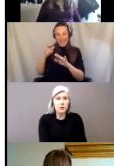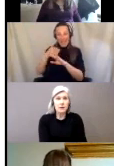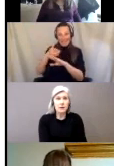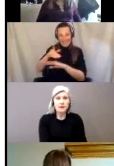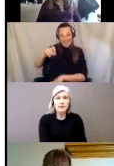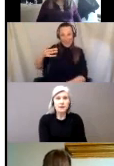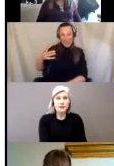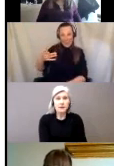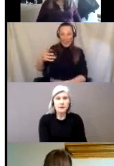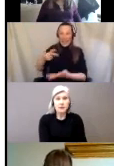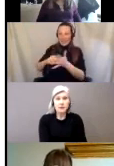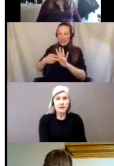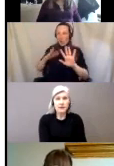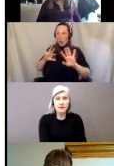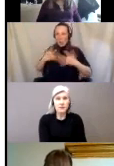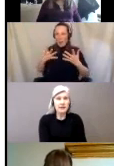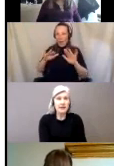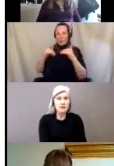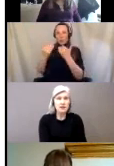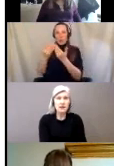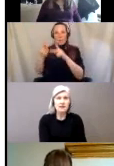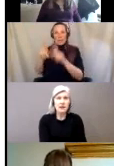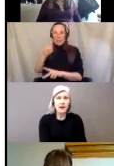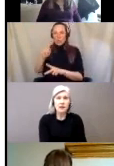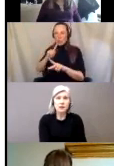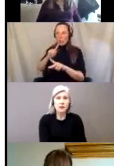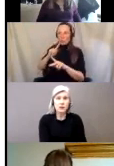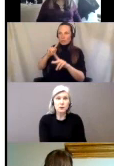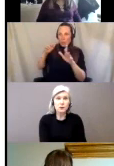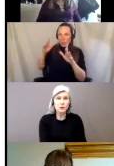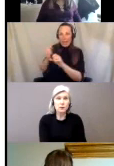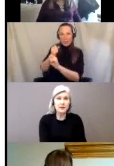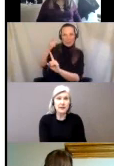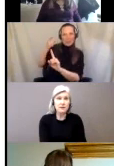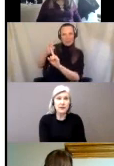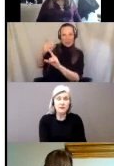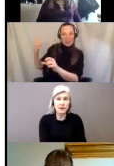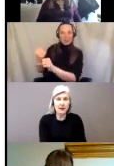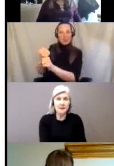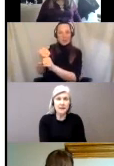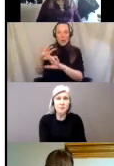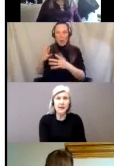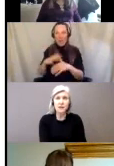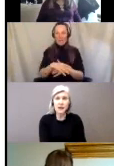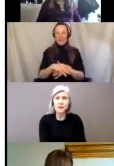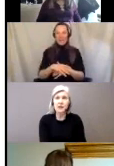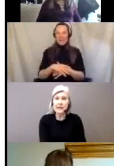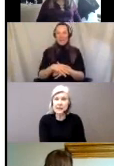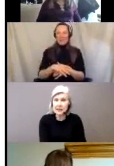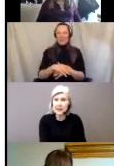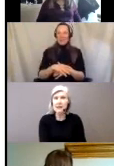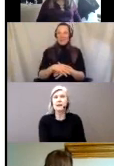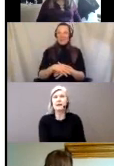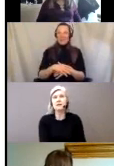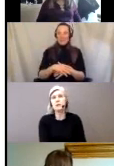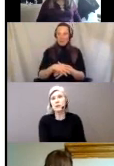You know, there is an expectation and a desire to receive the vaccine, but I think the